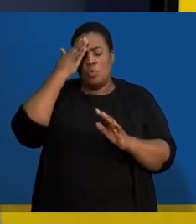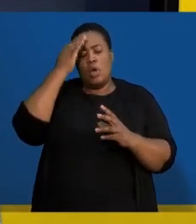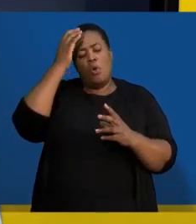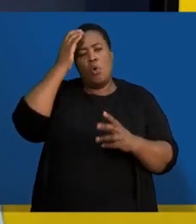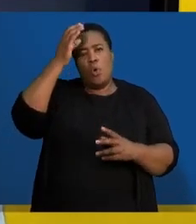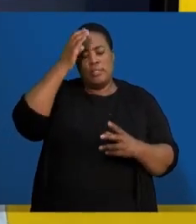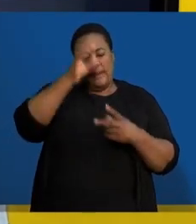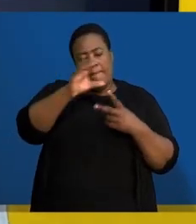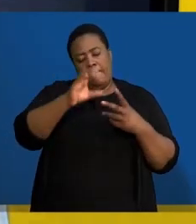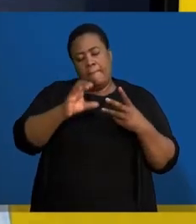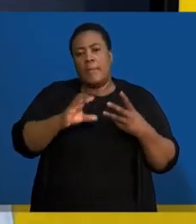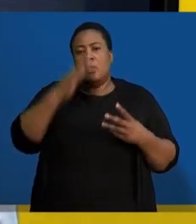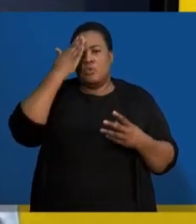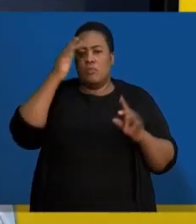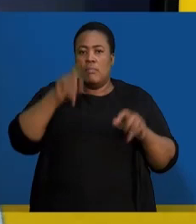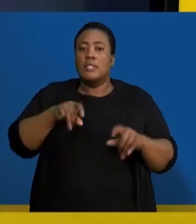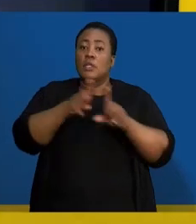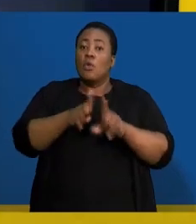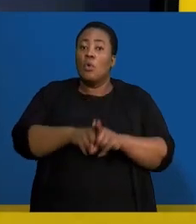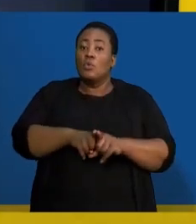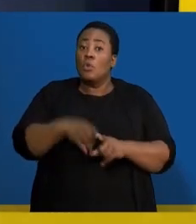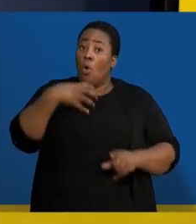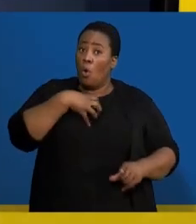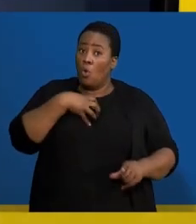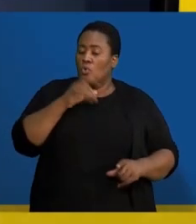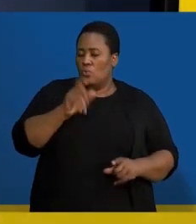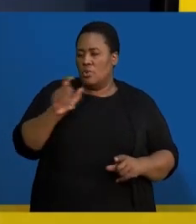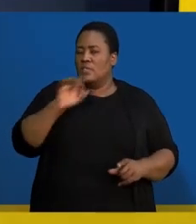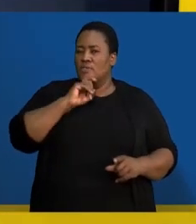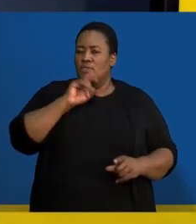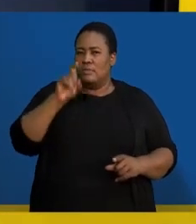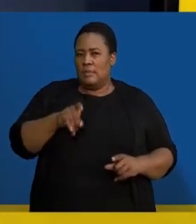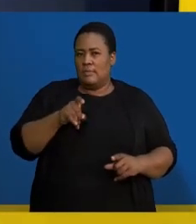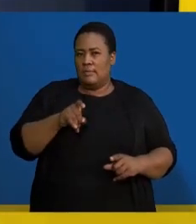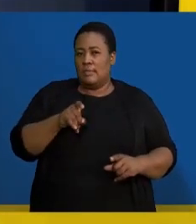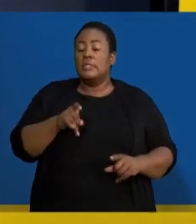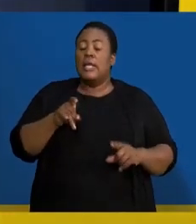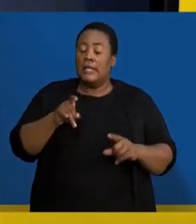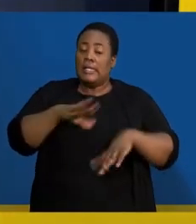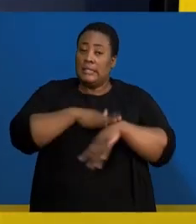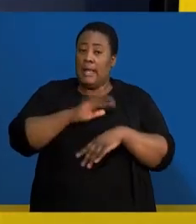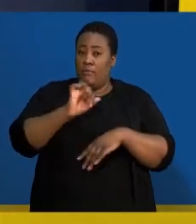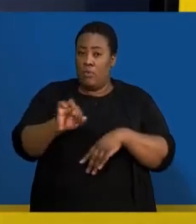also to use your own words and also to use your time wisely. So during